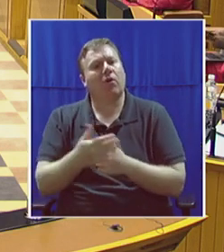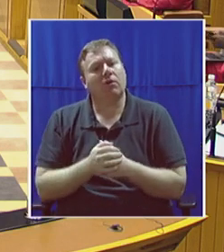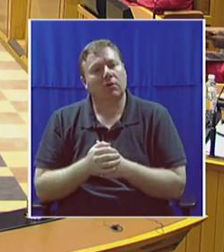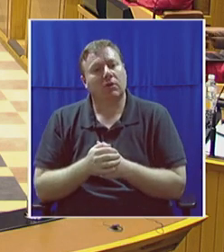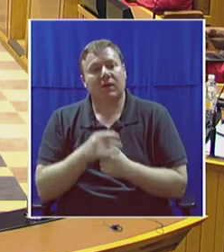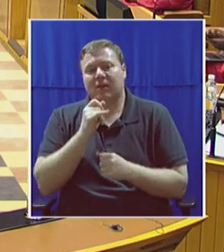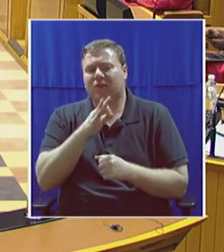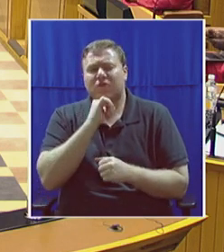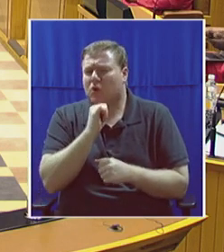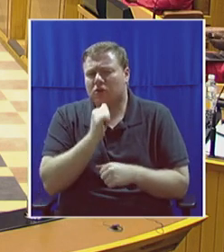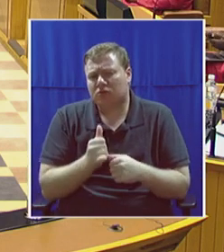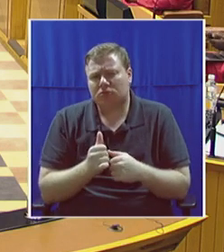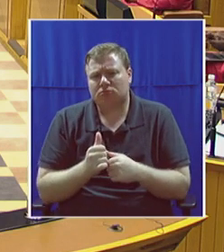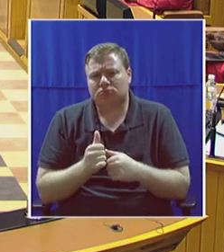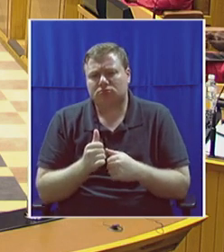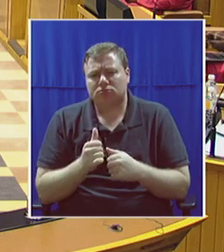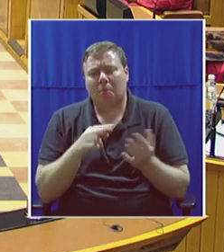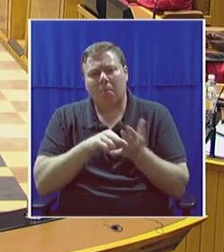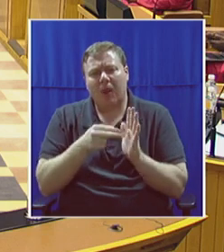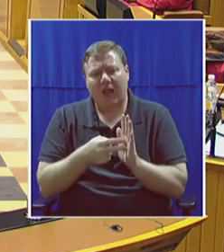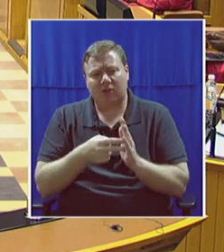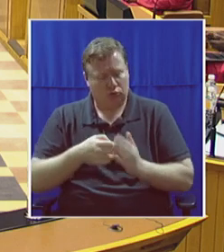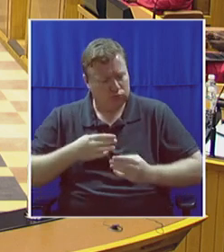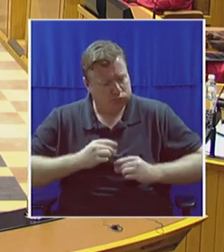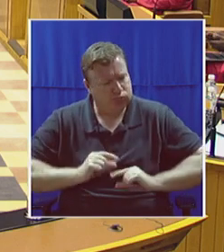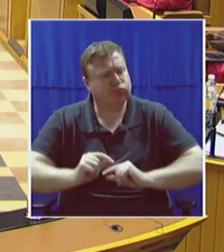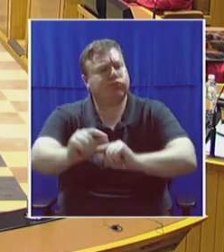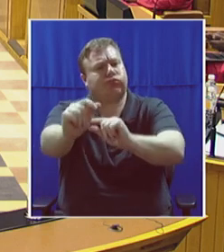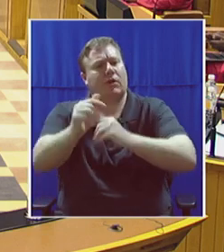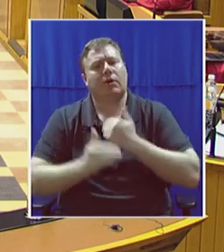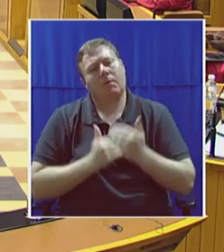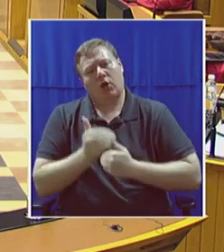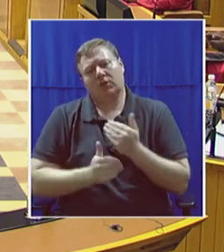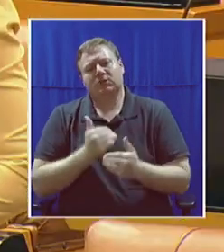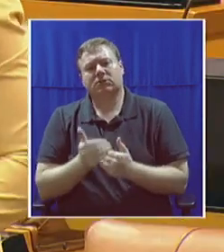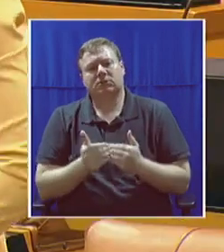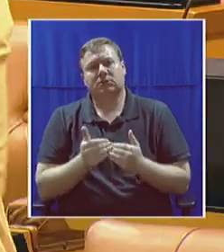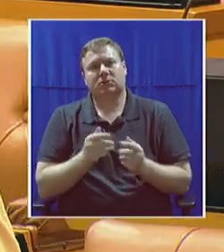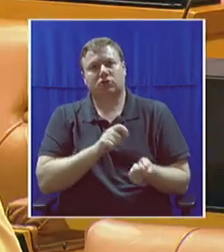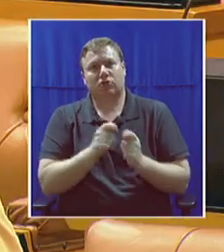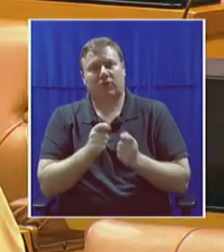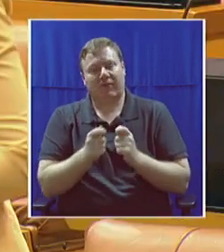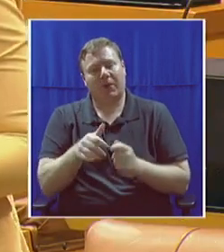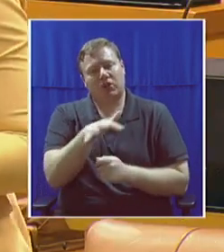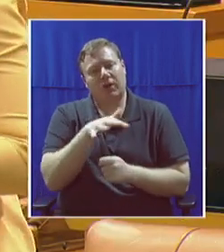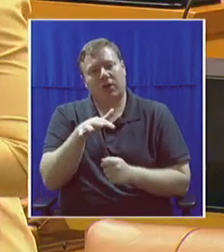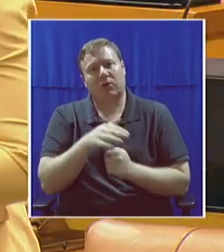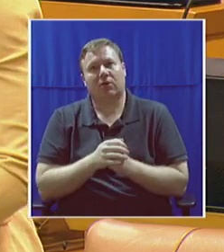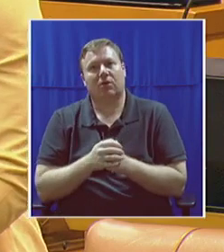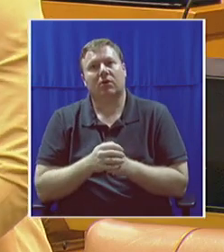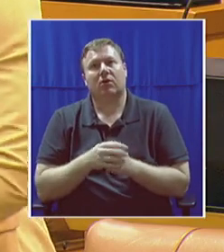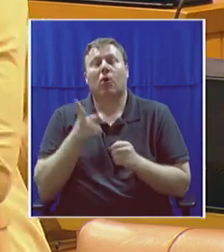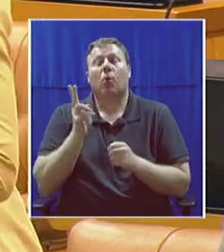if not what are the plans to accelerate the progress made pertaining the transformation of the sector and